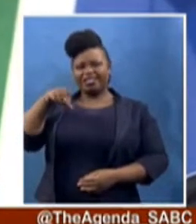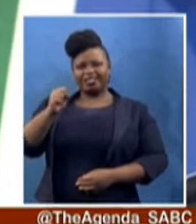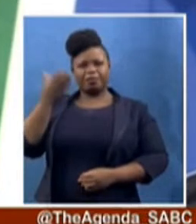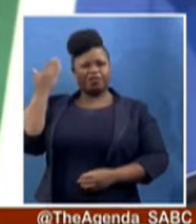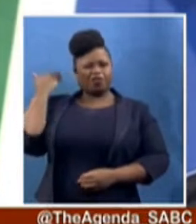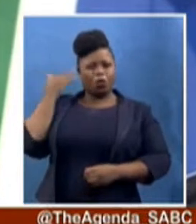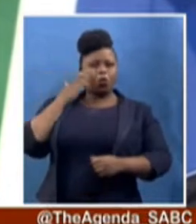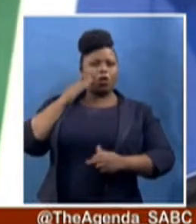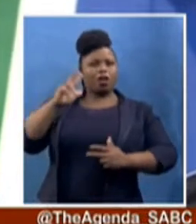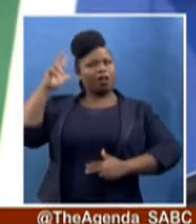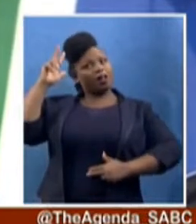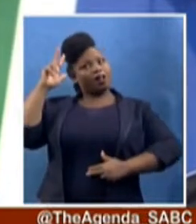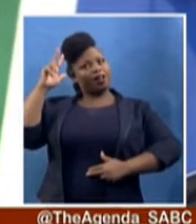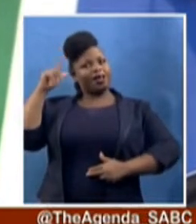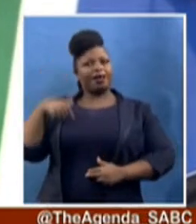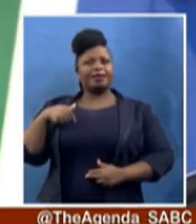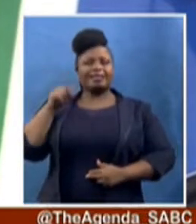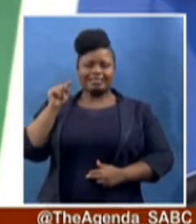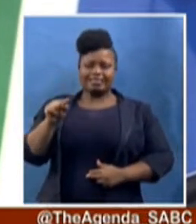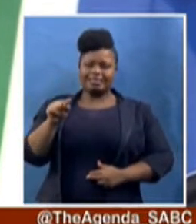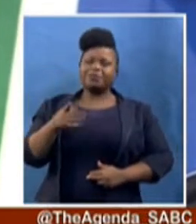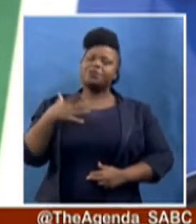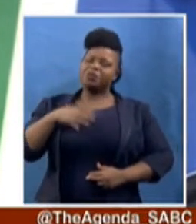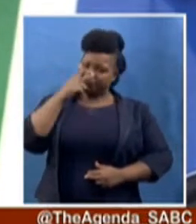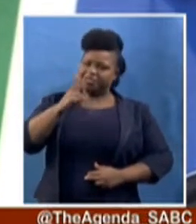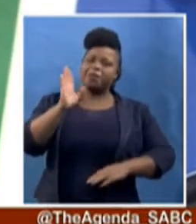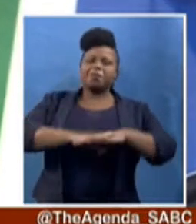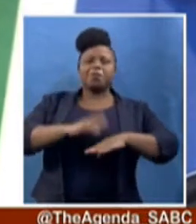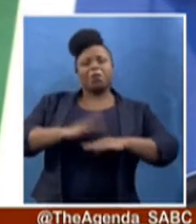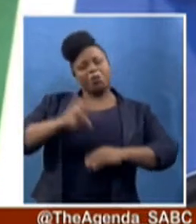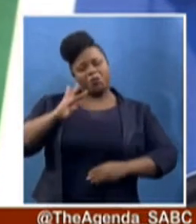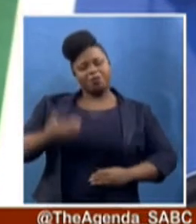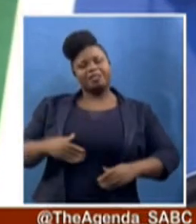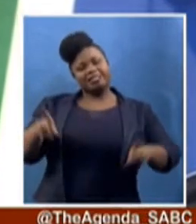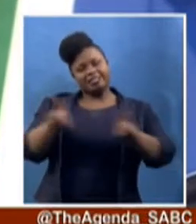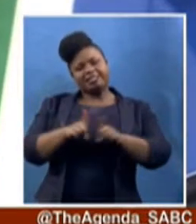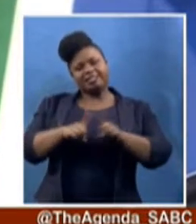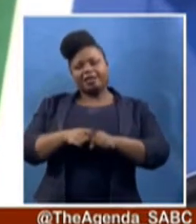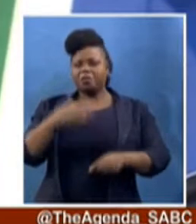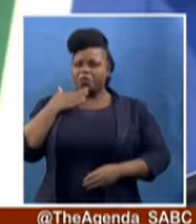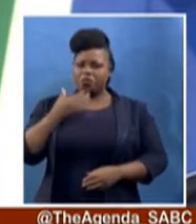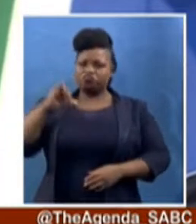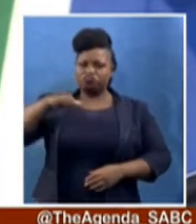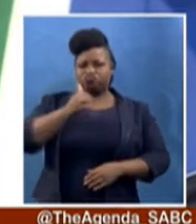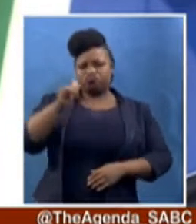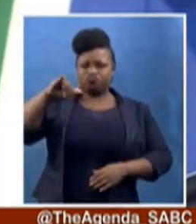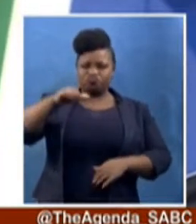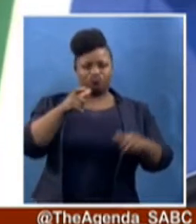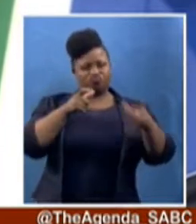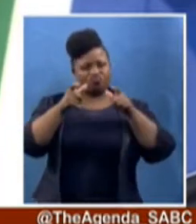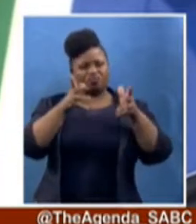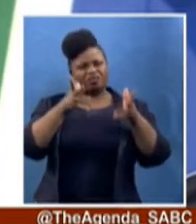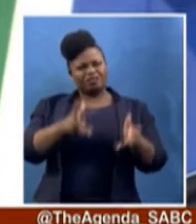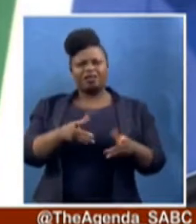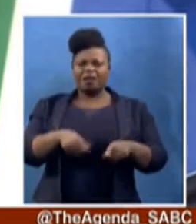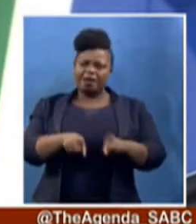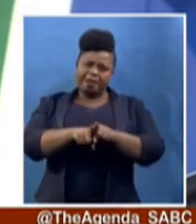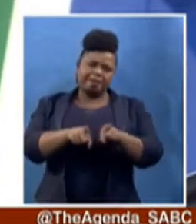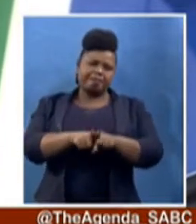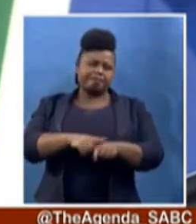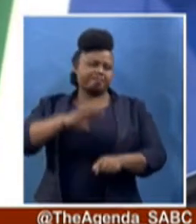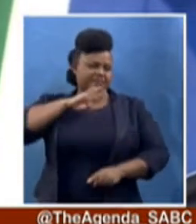want to see more women rising to high positions in the military just as men do.